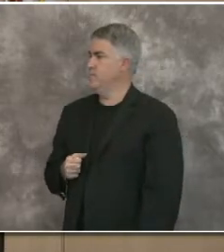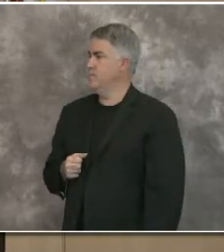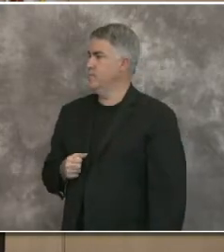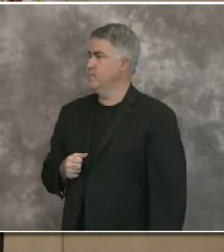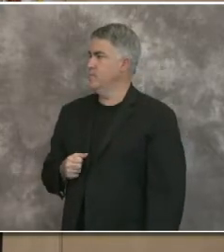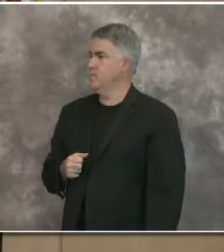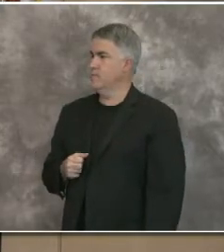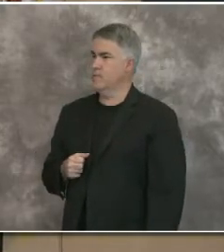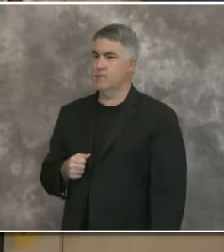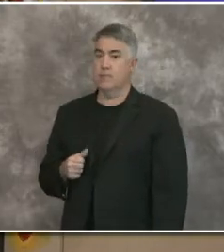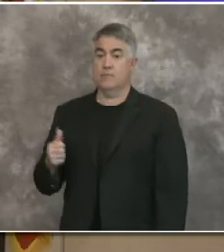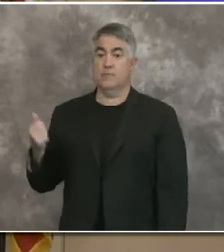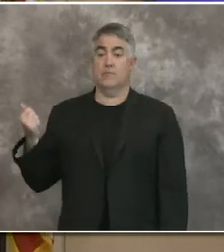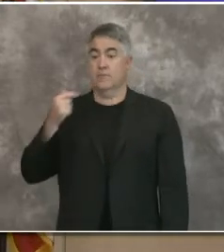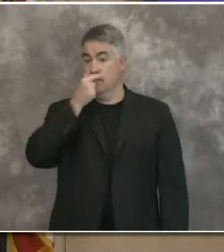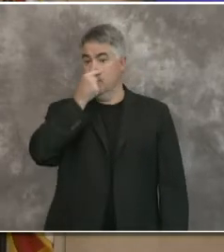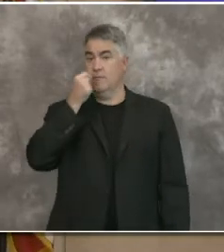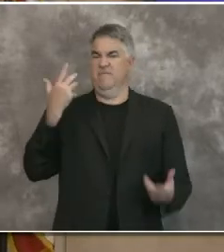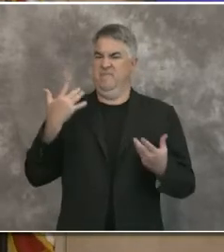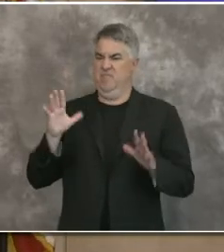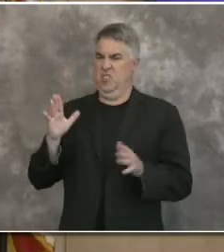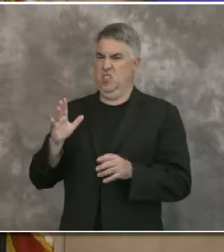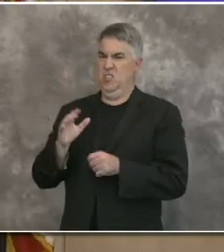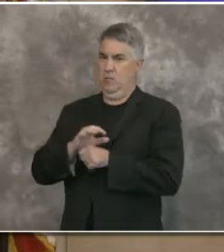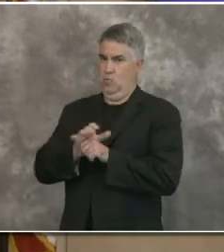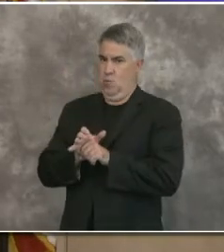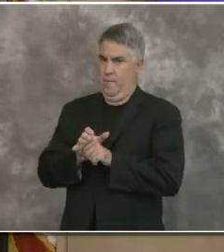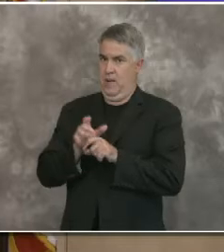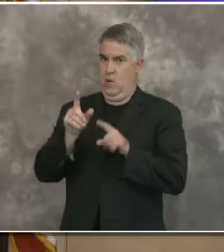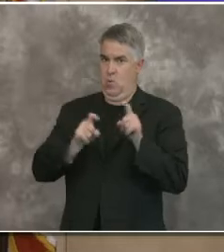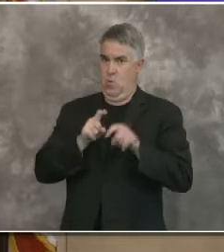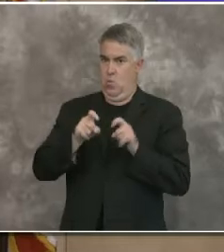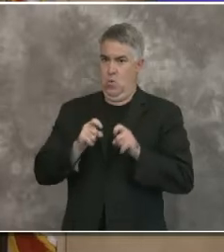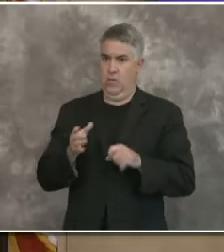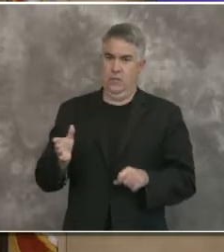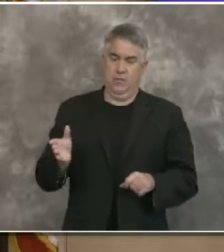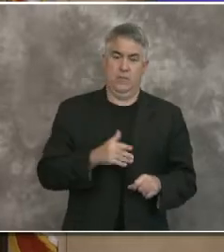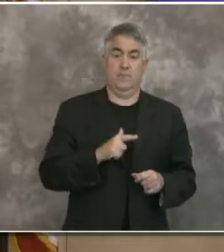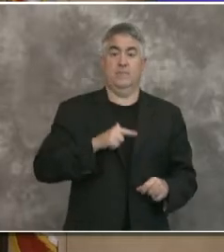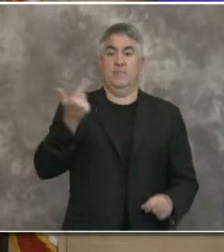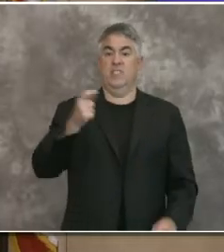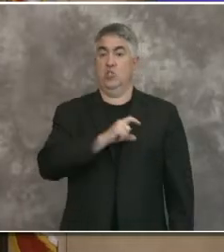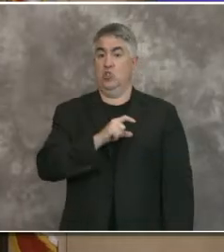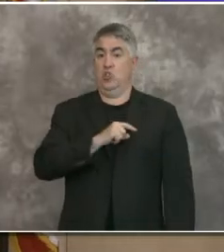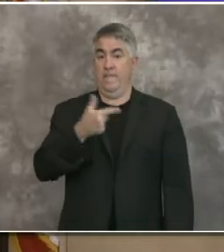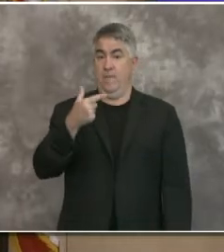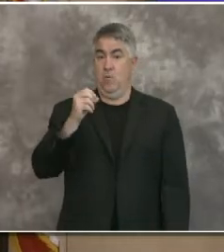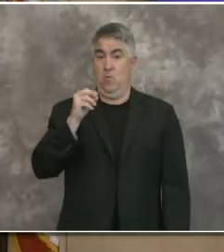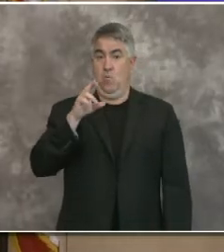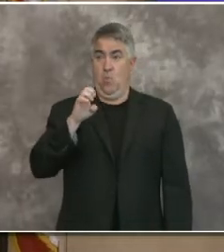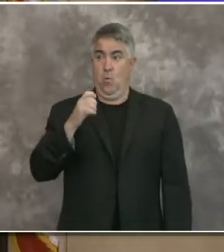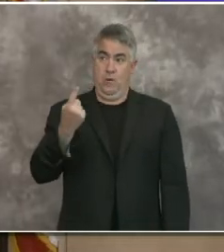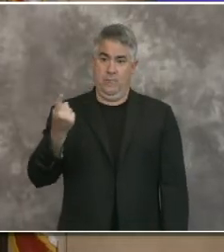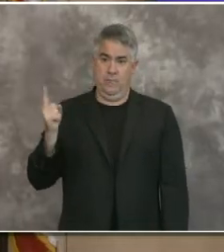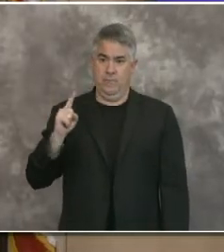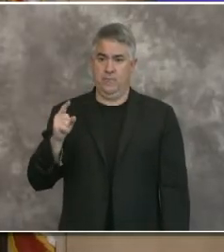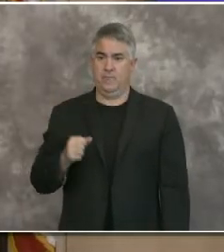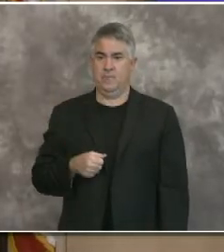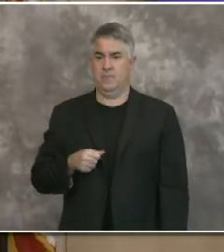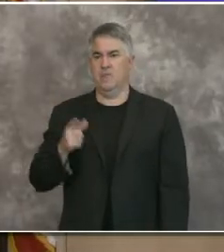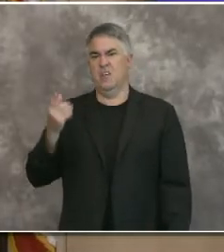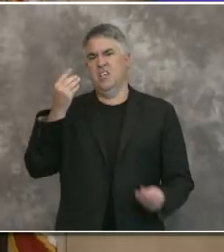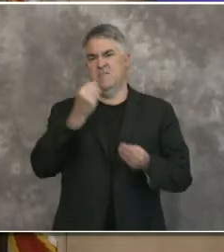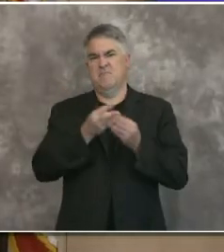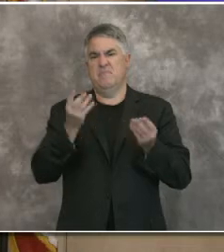All right, that concludes our coronavirus update for today. I'm now going to turn it over to Sheriff Gore to give you his update, and then the sheriff